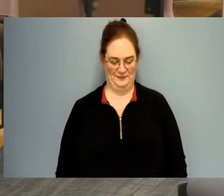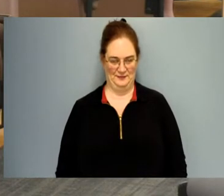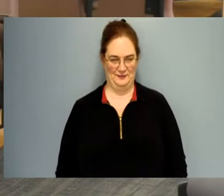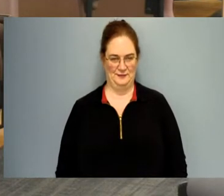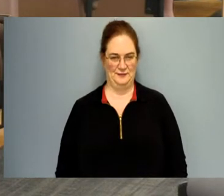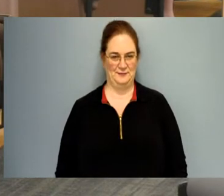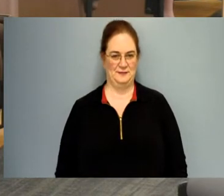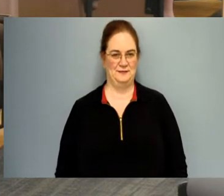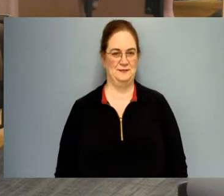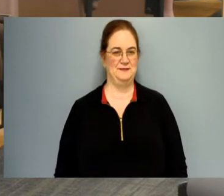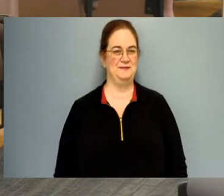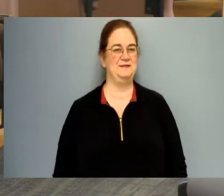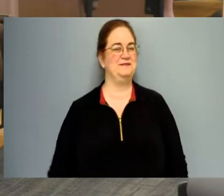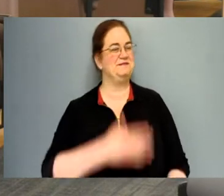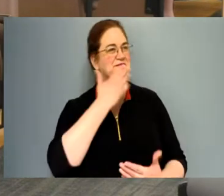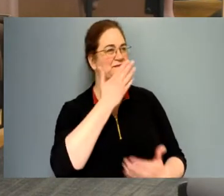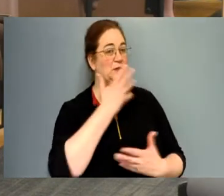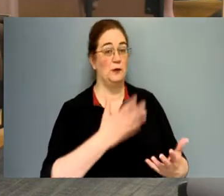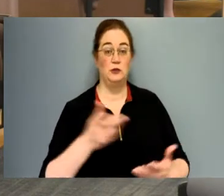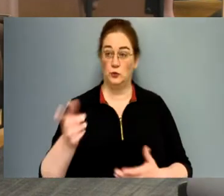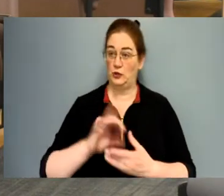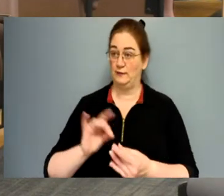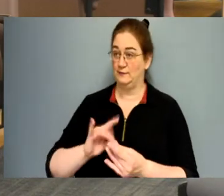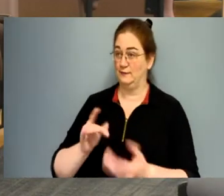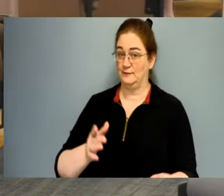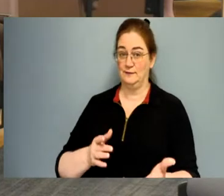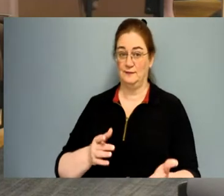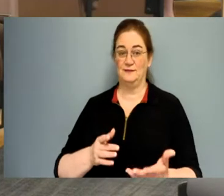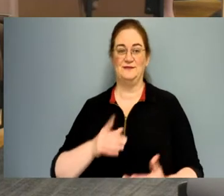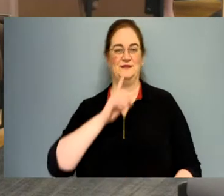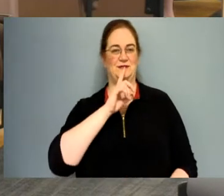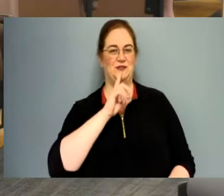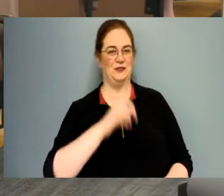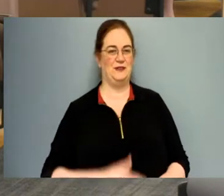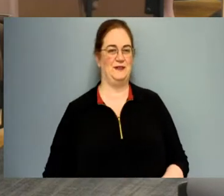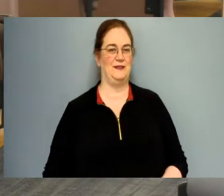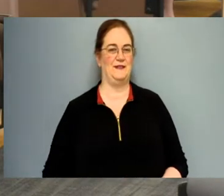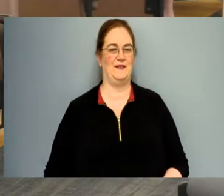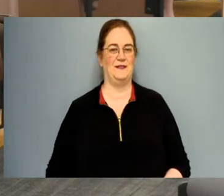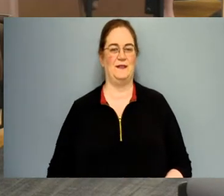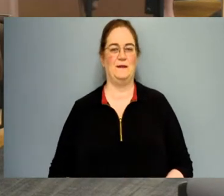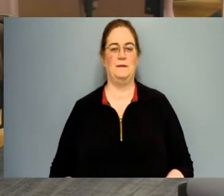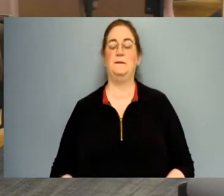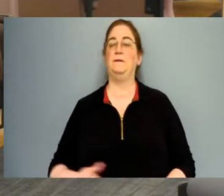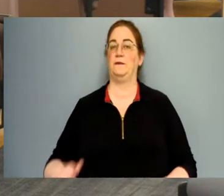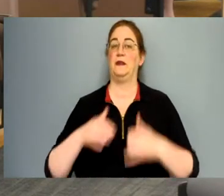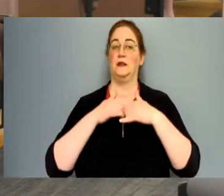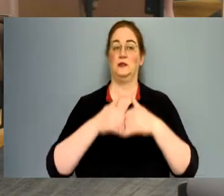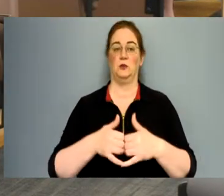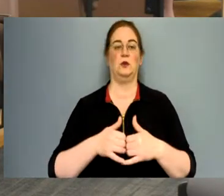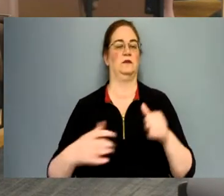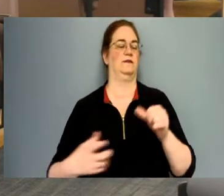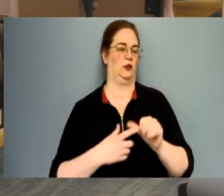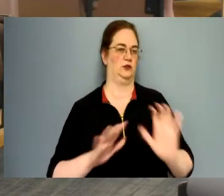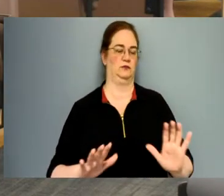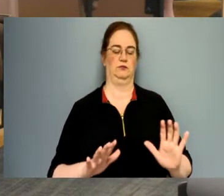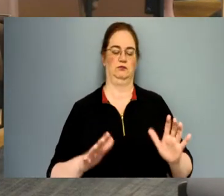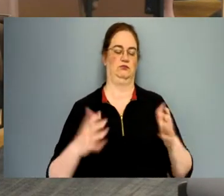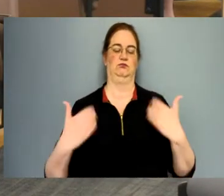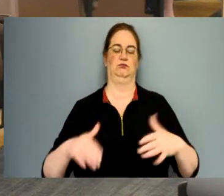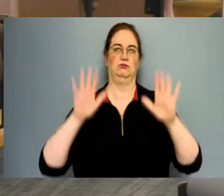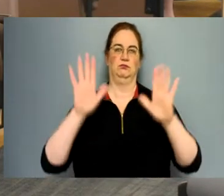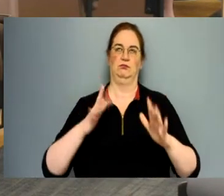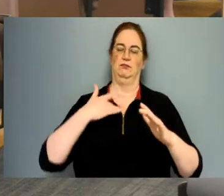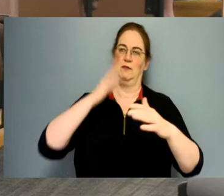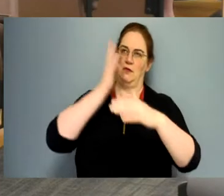Thank you so much. If you'd like to say a few words, I mean, sure. You'd be. Well, this award, first of all, it's incredibly